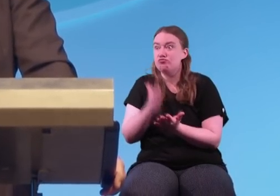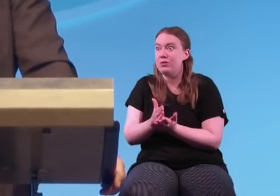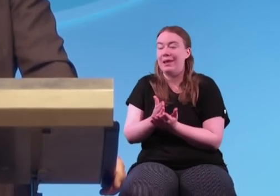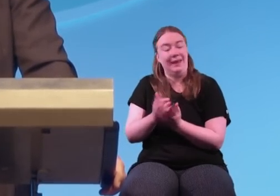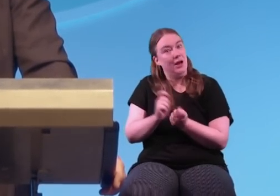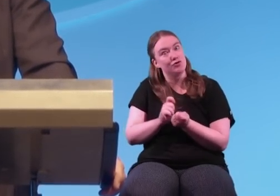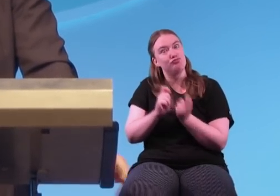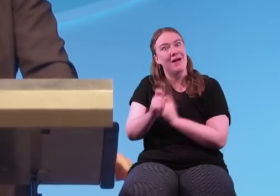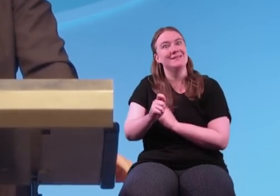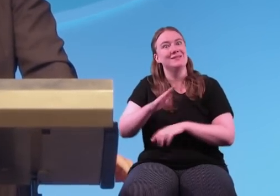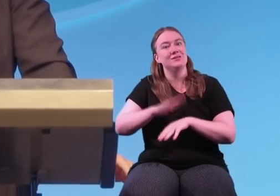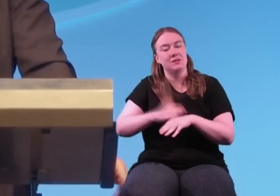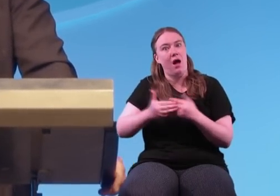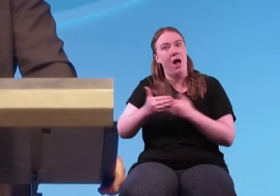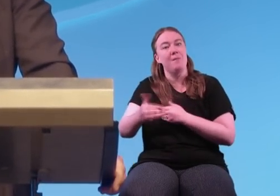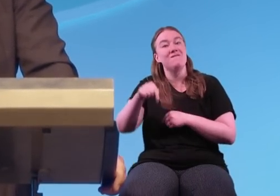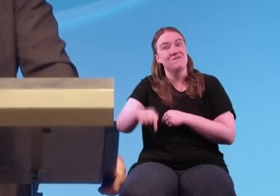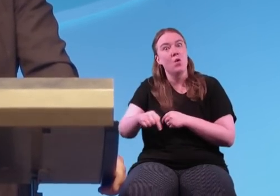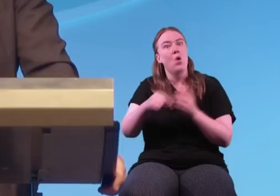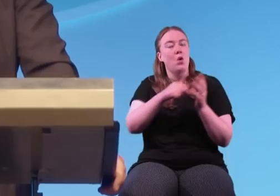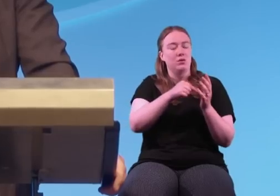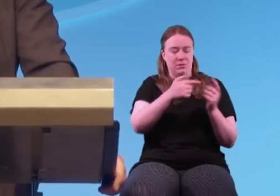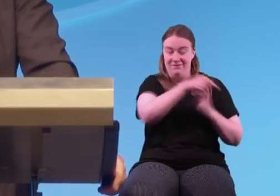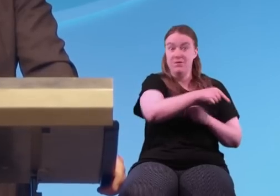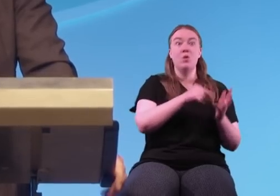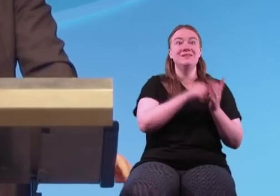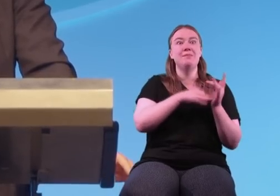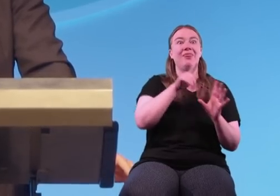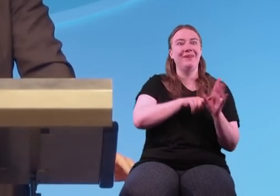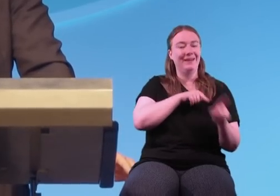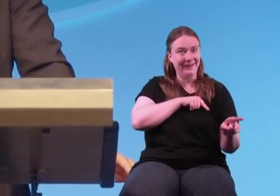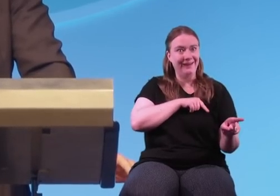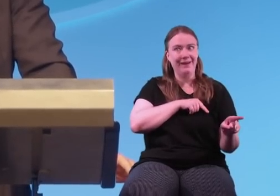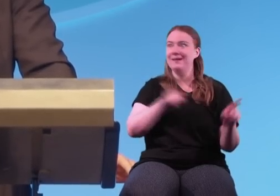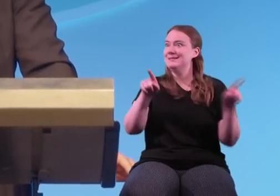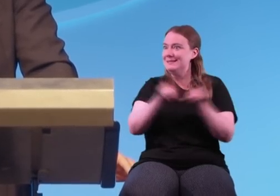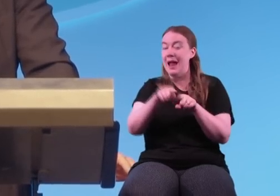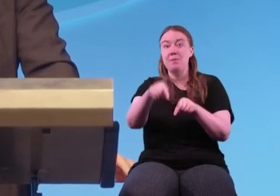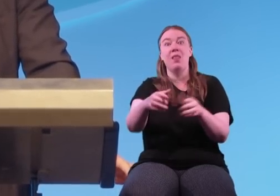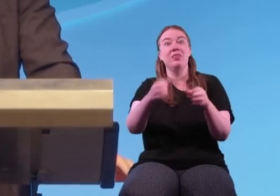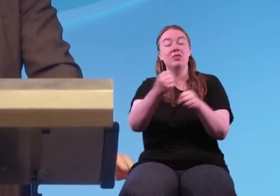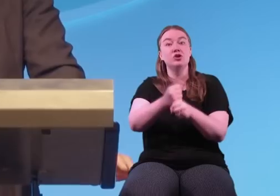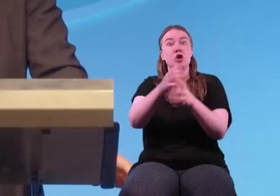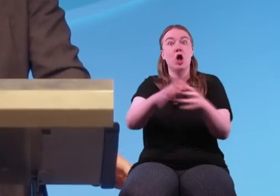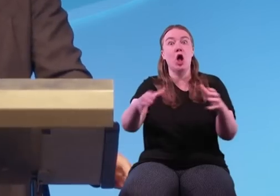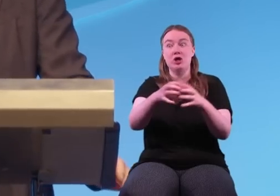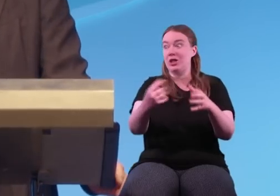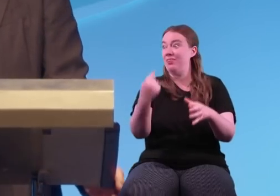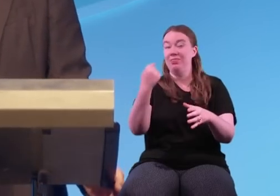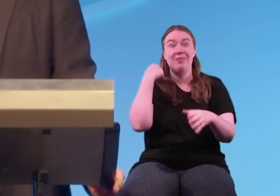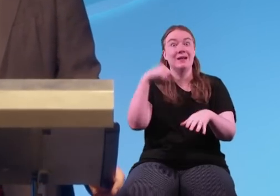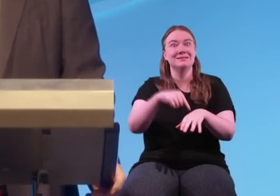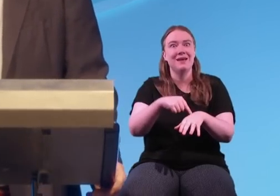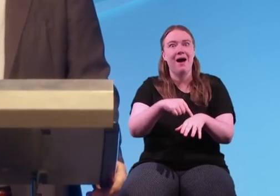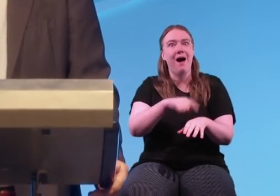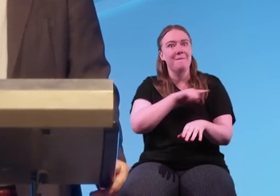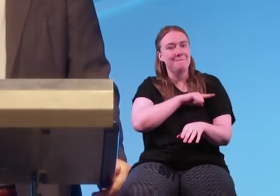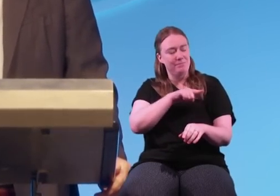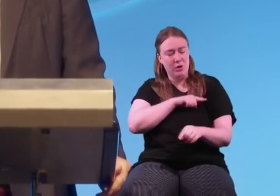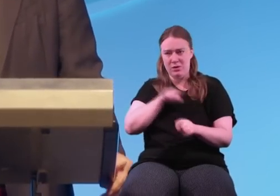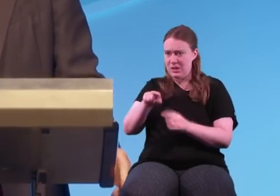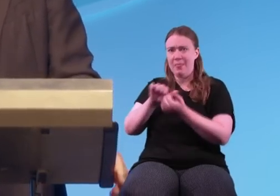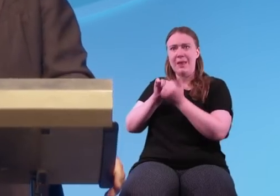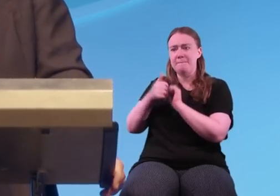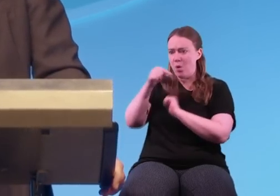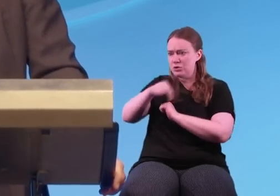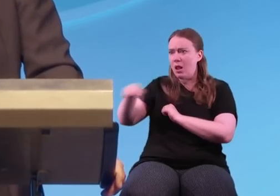church. From a human perspective, people would have looked at the end of the lives of the apostles